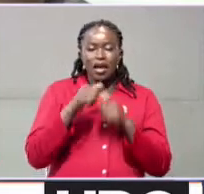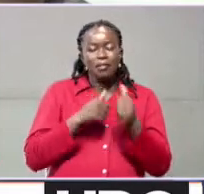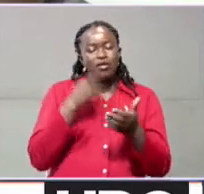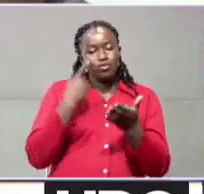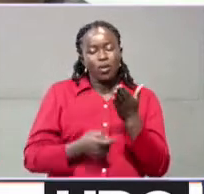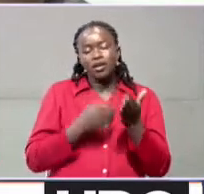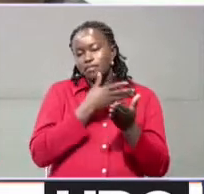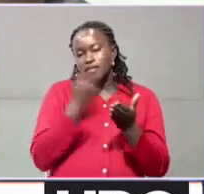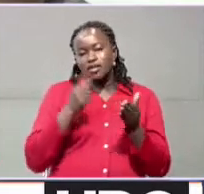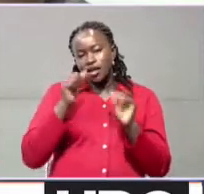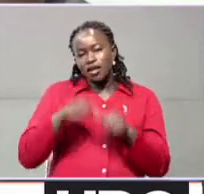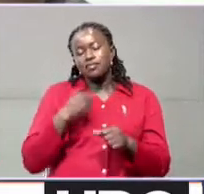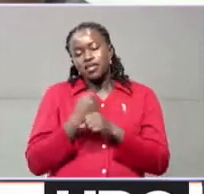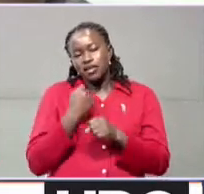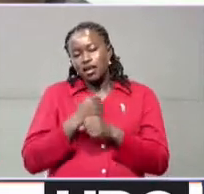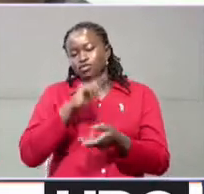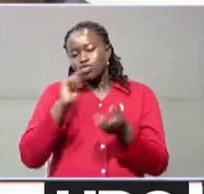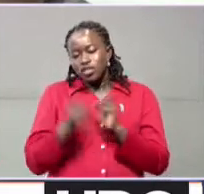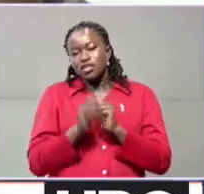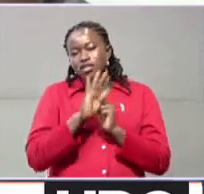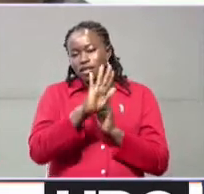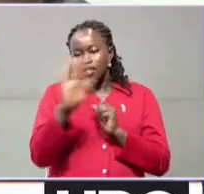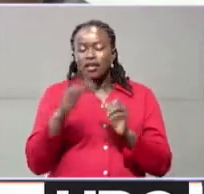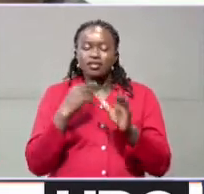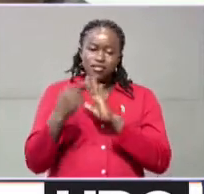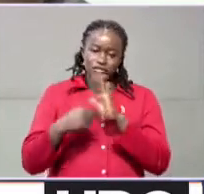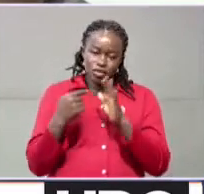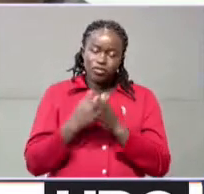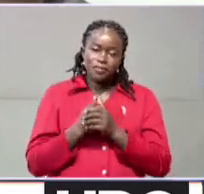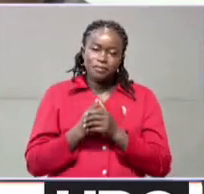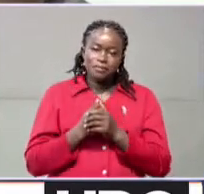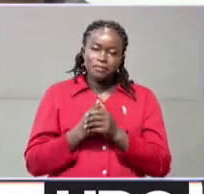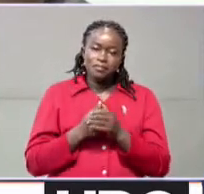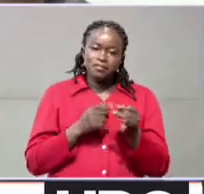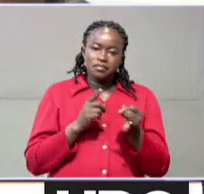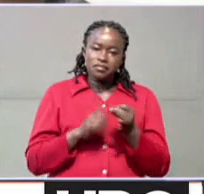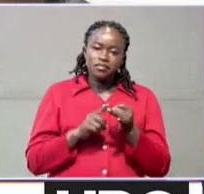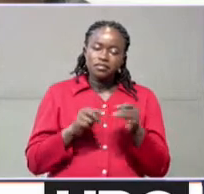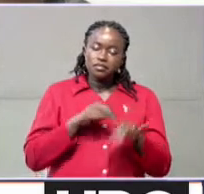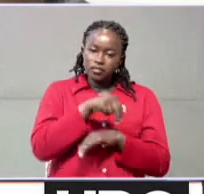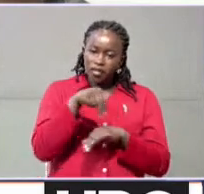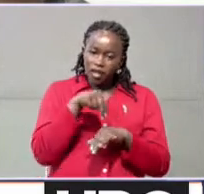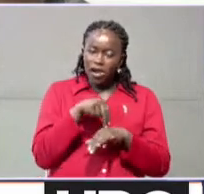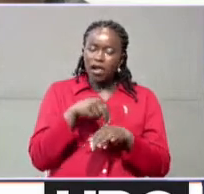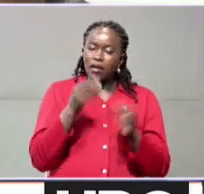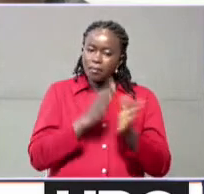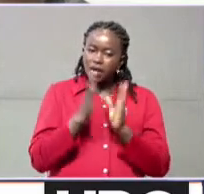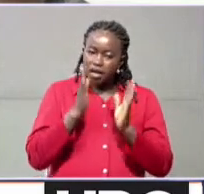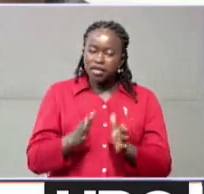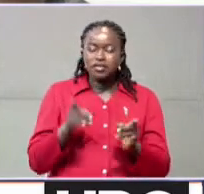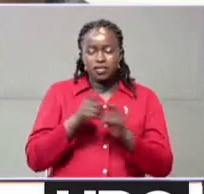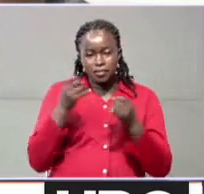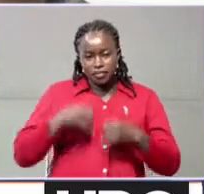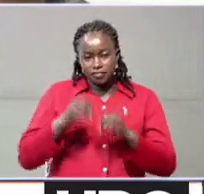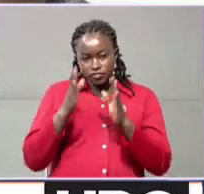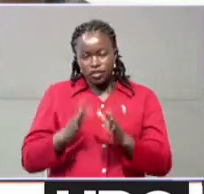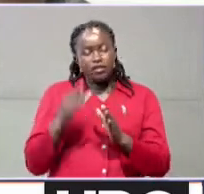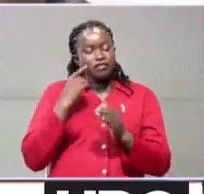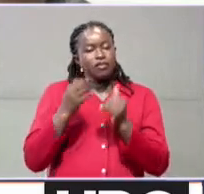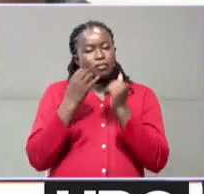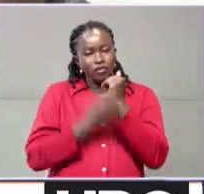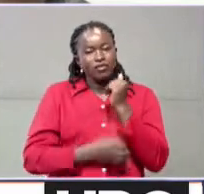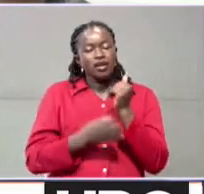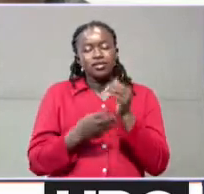can be done to change their conditions be national planners and implant implementers of poverty eradication